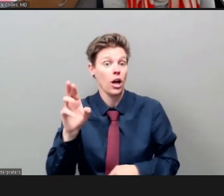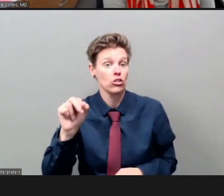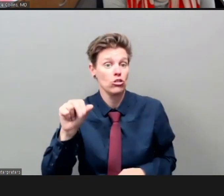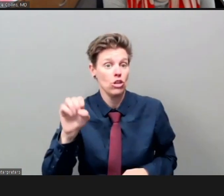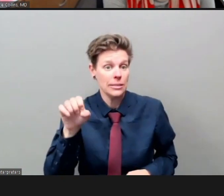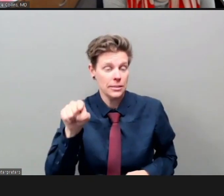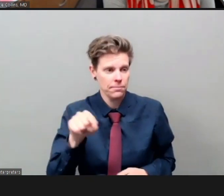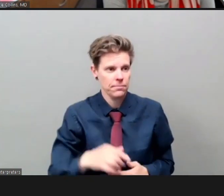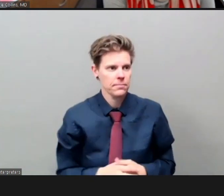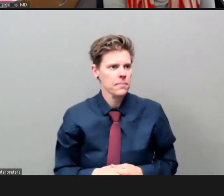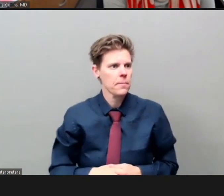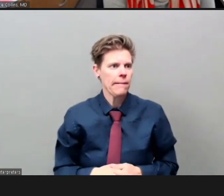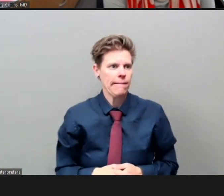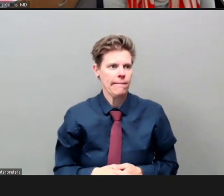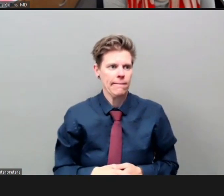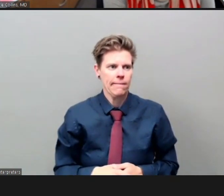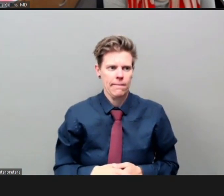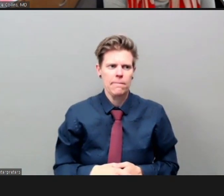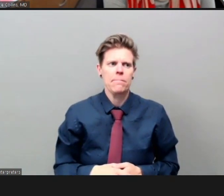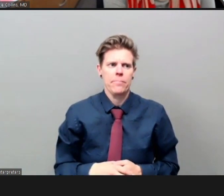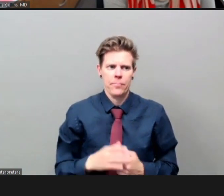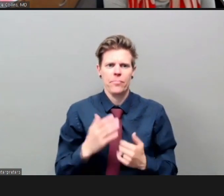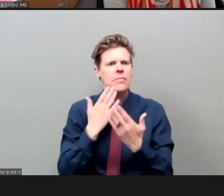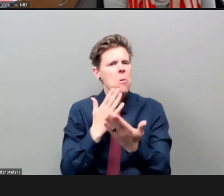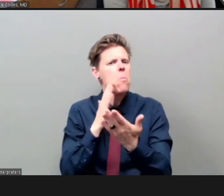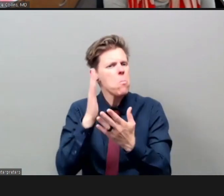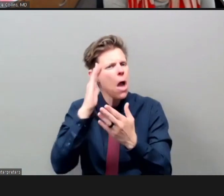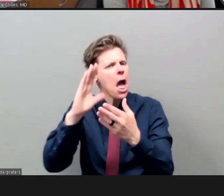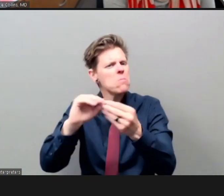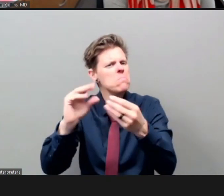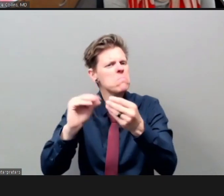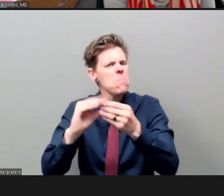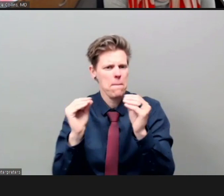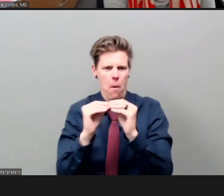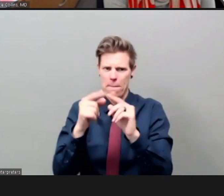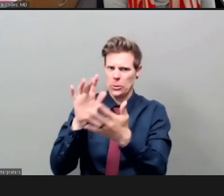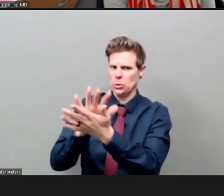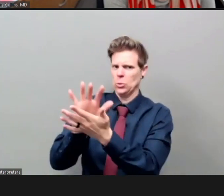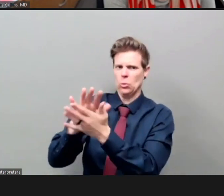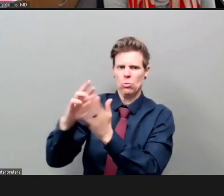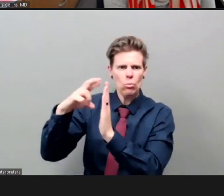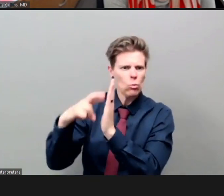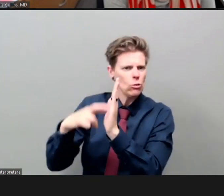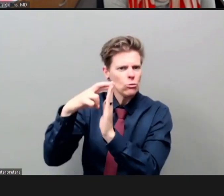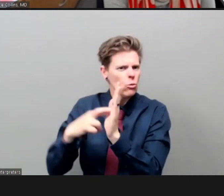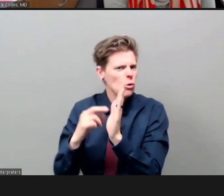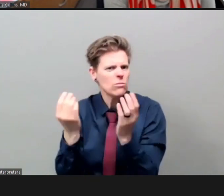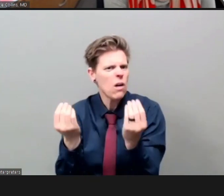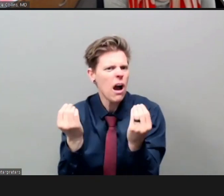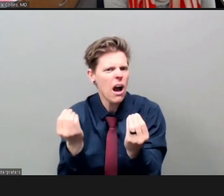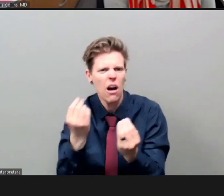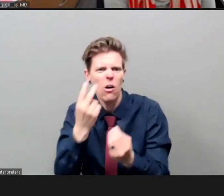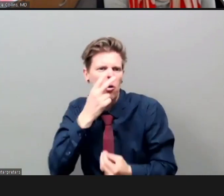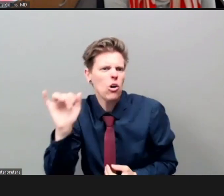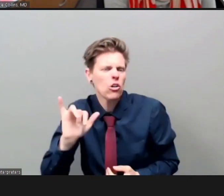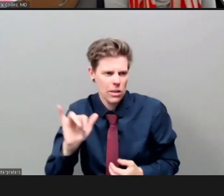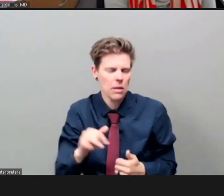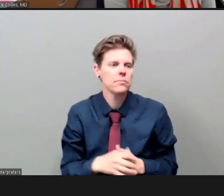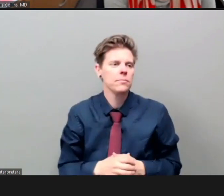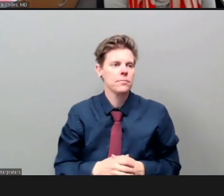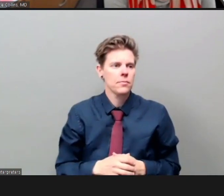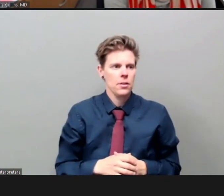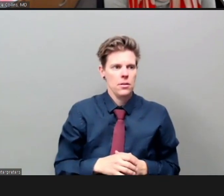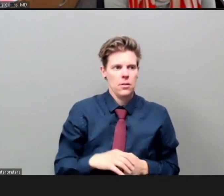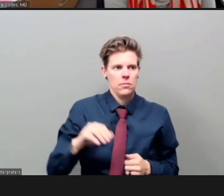you more information going forward. I think it's important to remember we're on day 23 of full school reopening in New Mexico. We